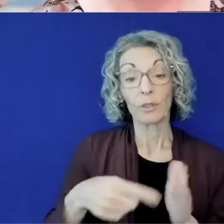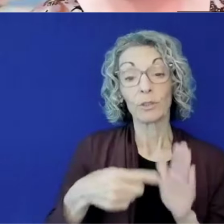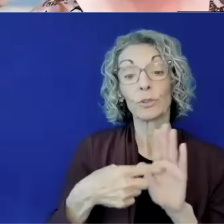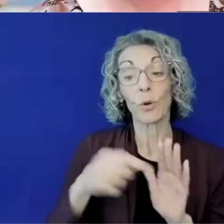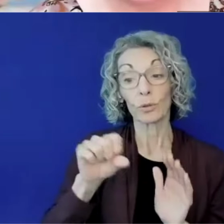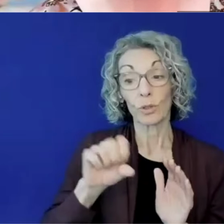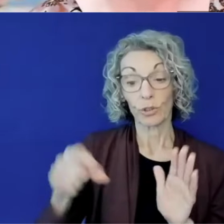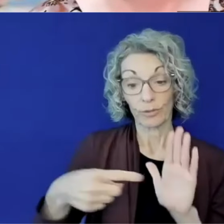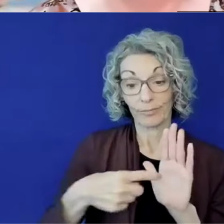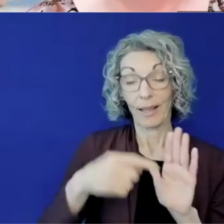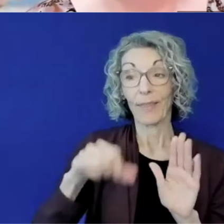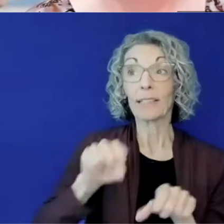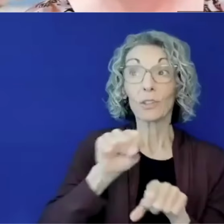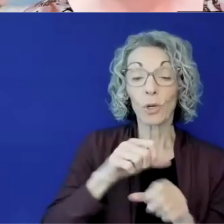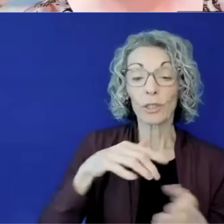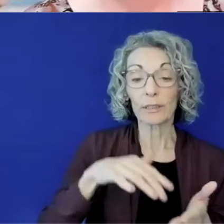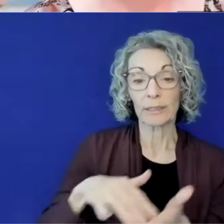in fact work study.